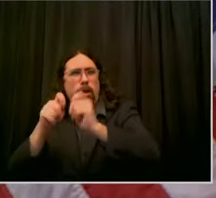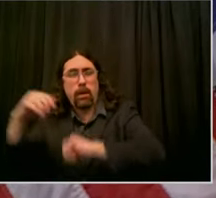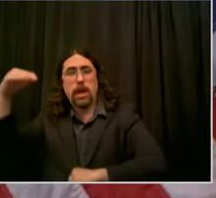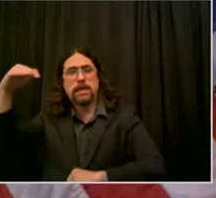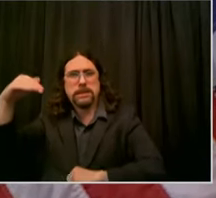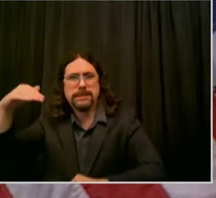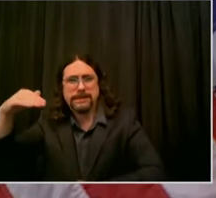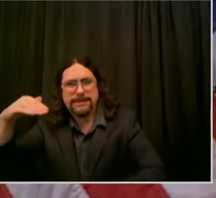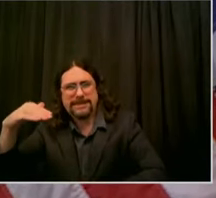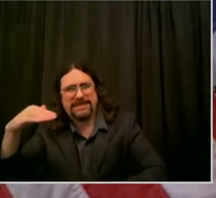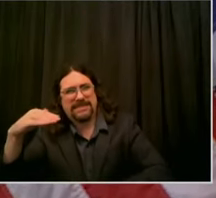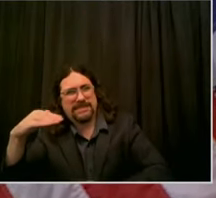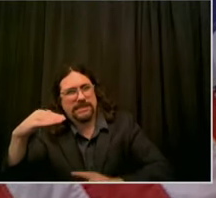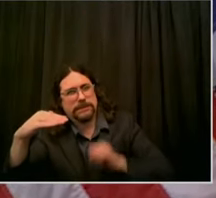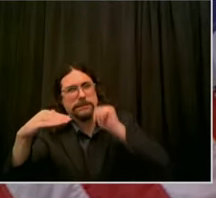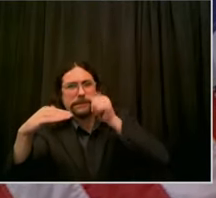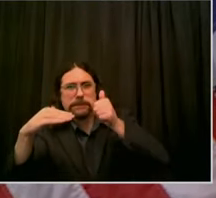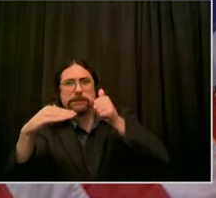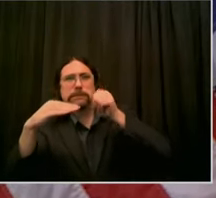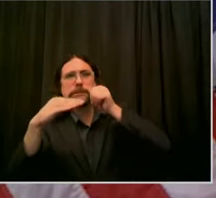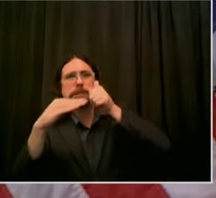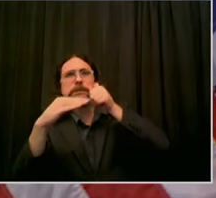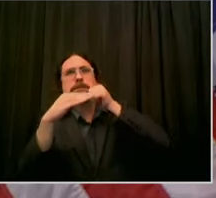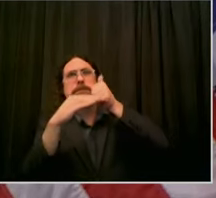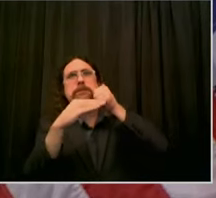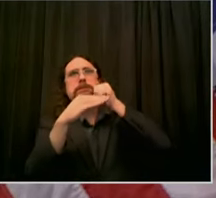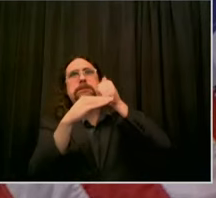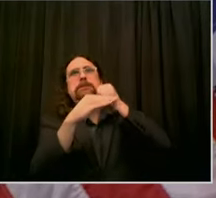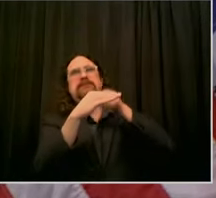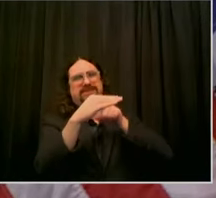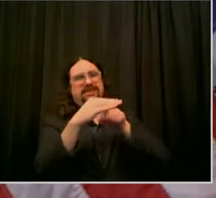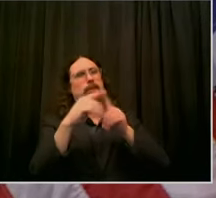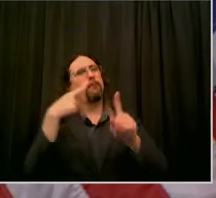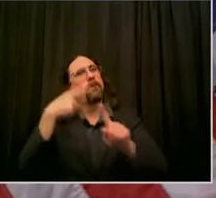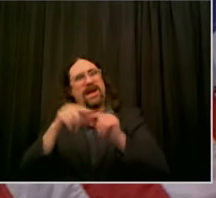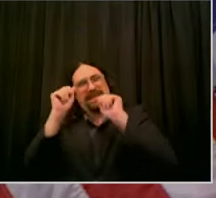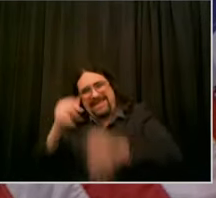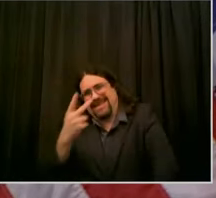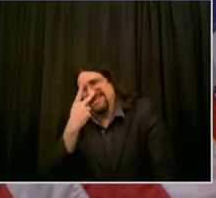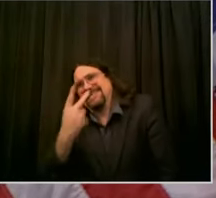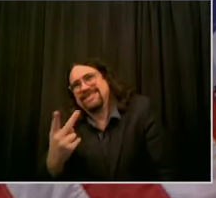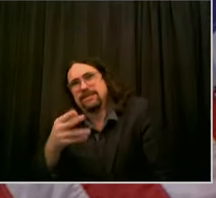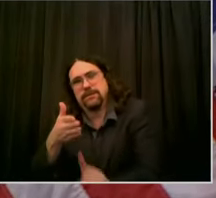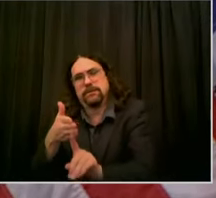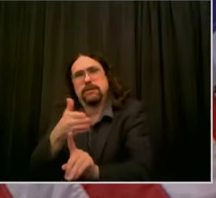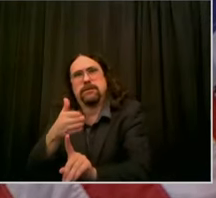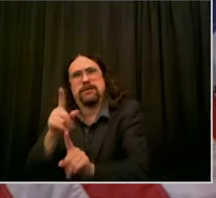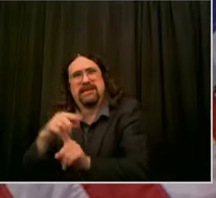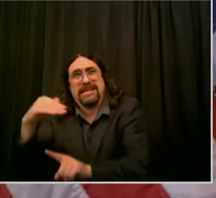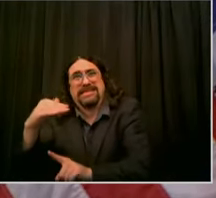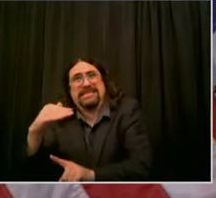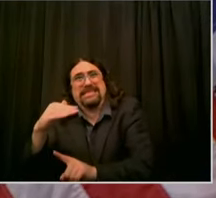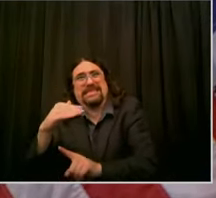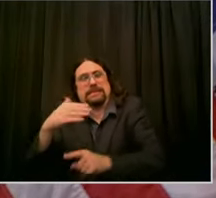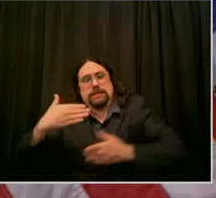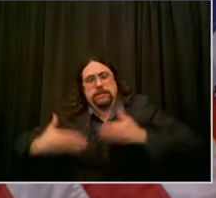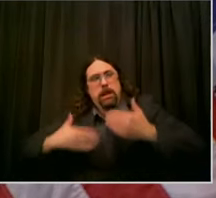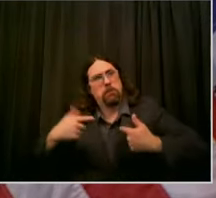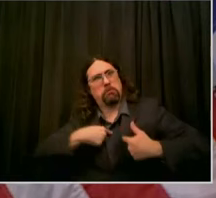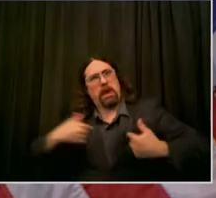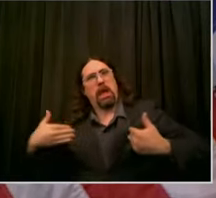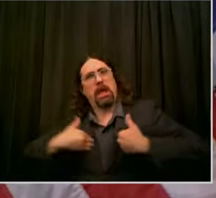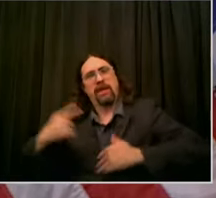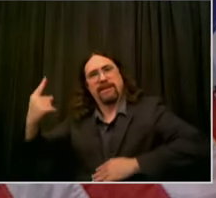God forbid, we could always stop moving to the next phase or even retreat to the previous phase.